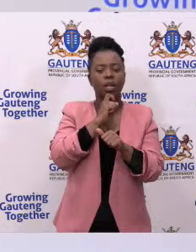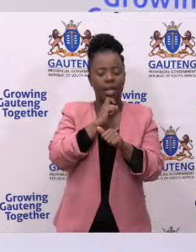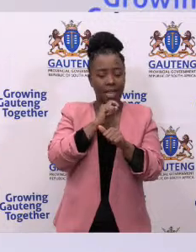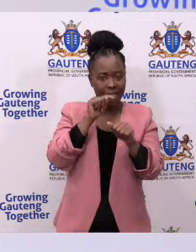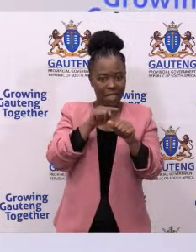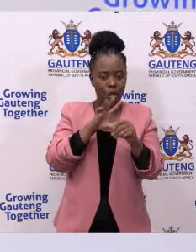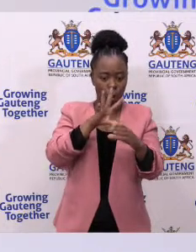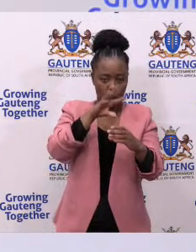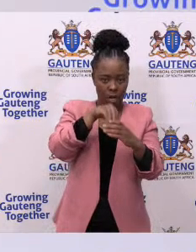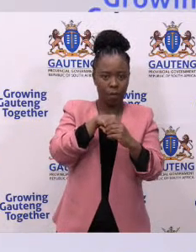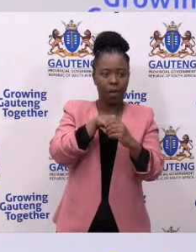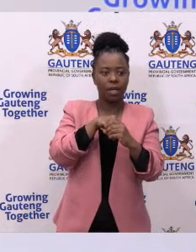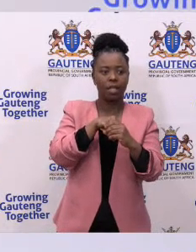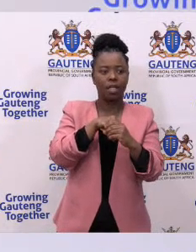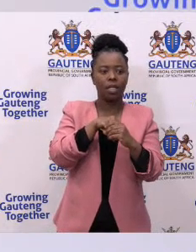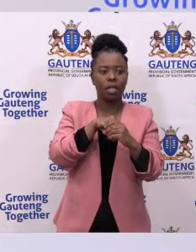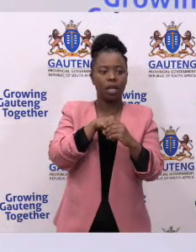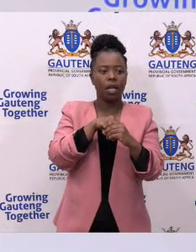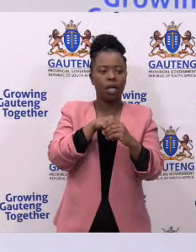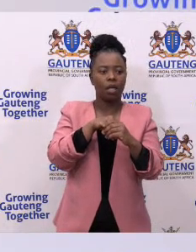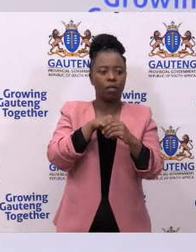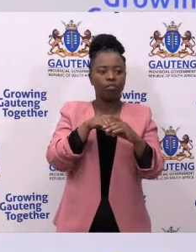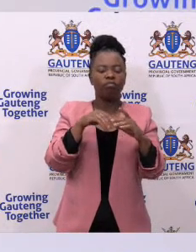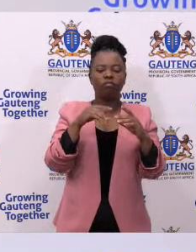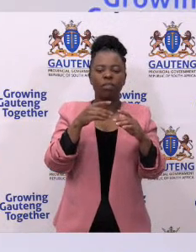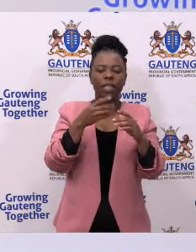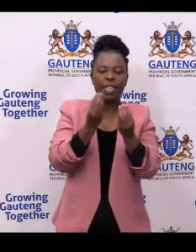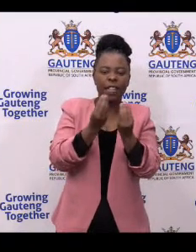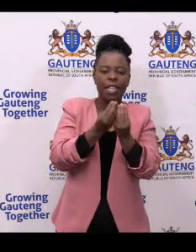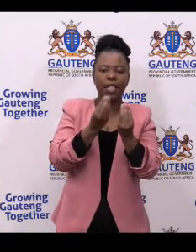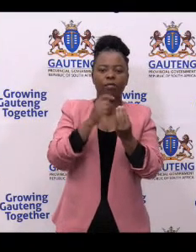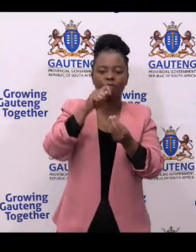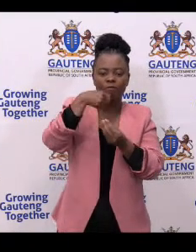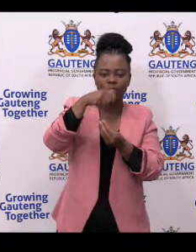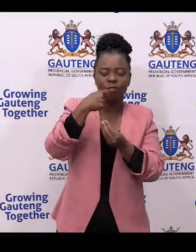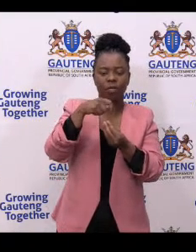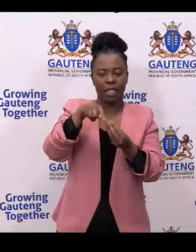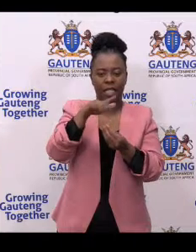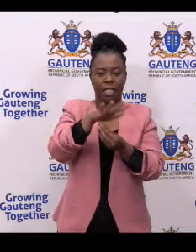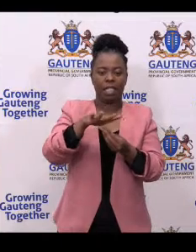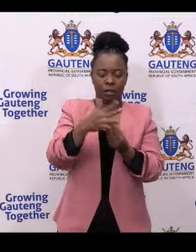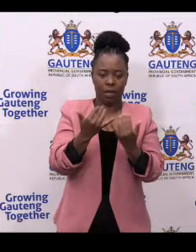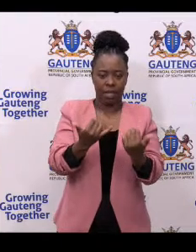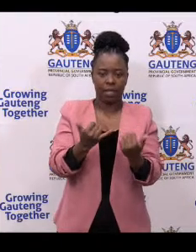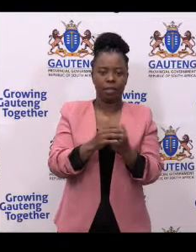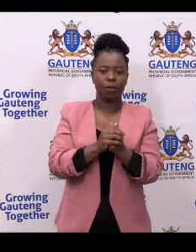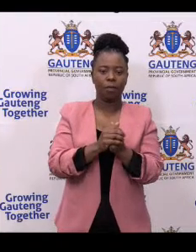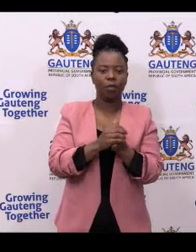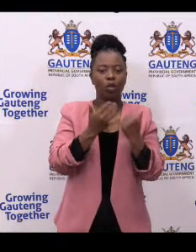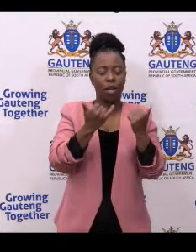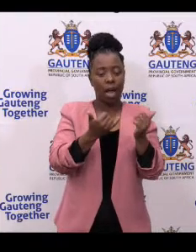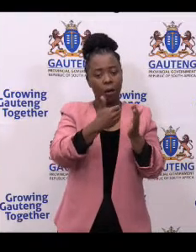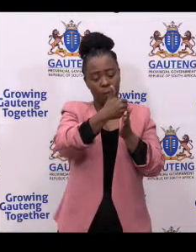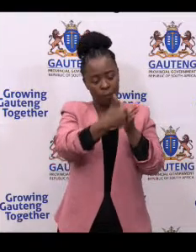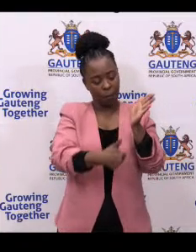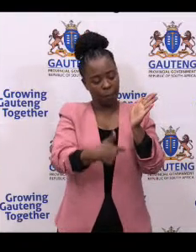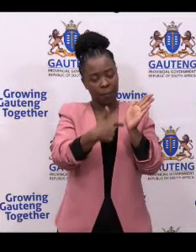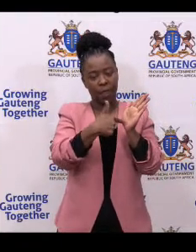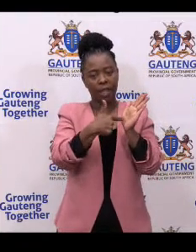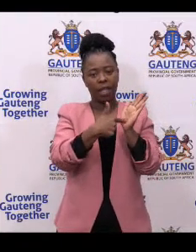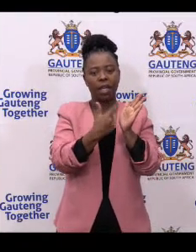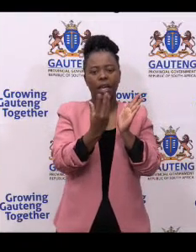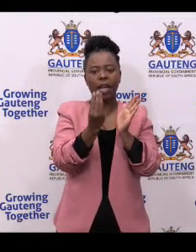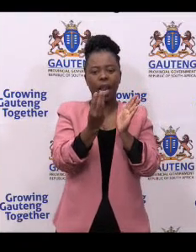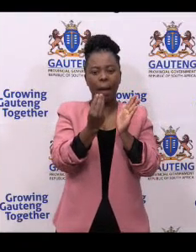number of our mortality rate in this space. This is a slide that deals with the number of our